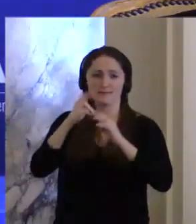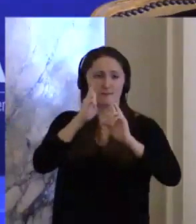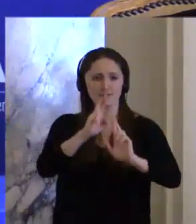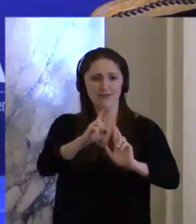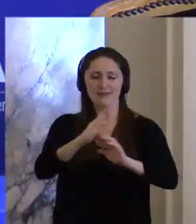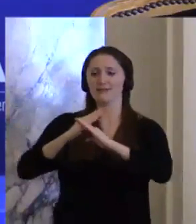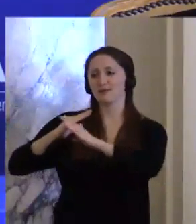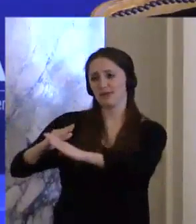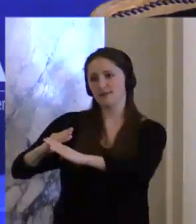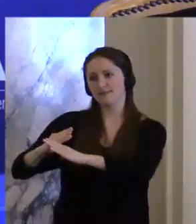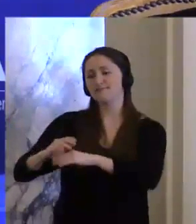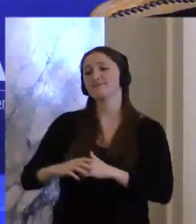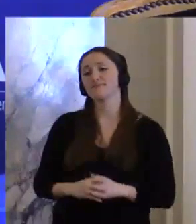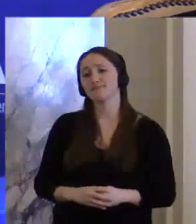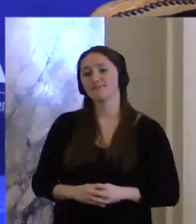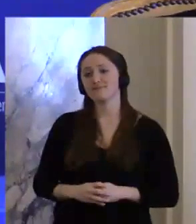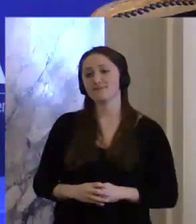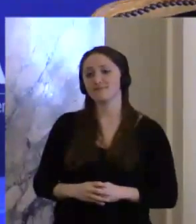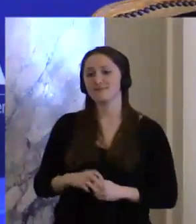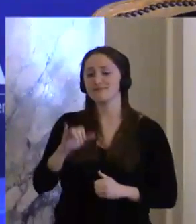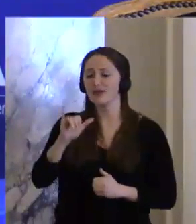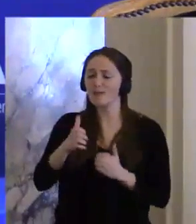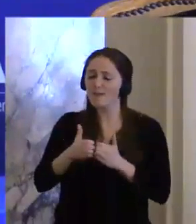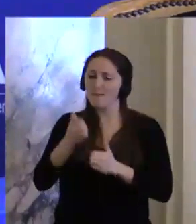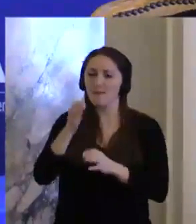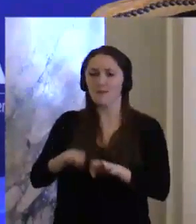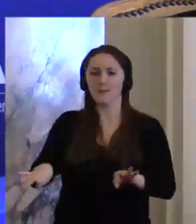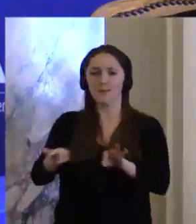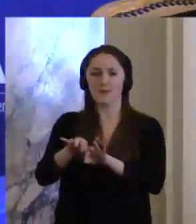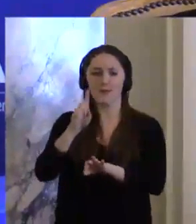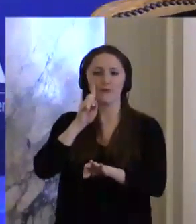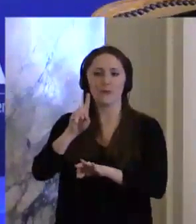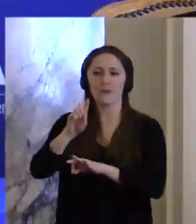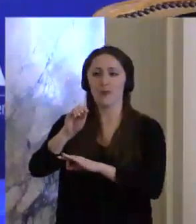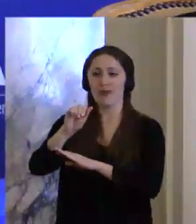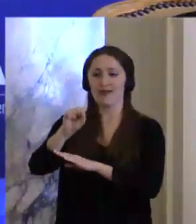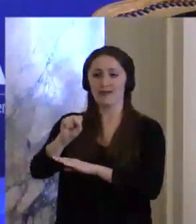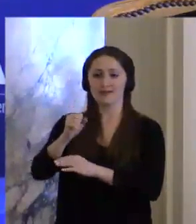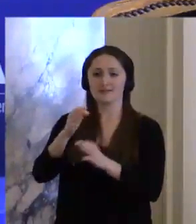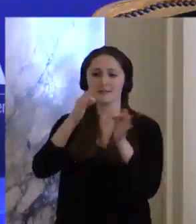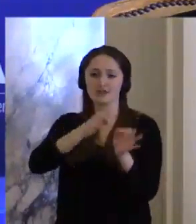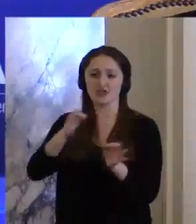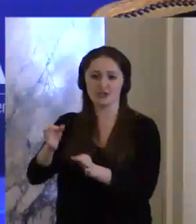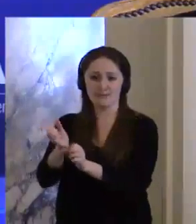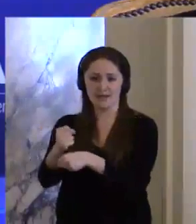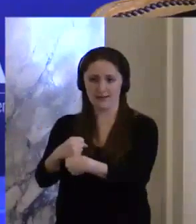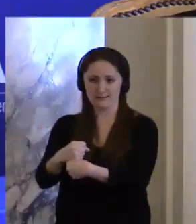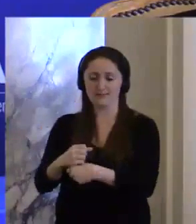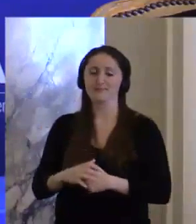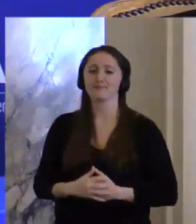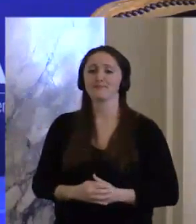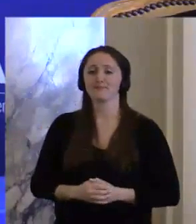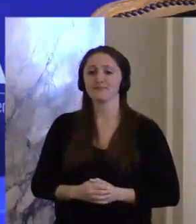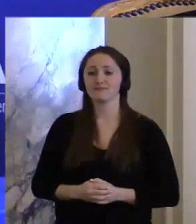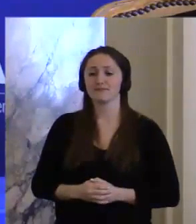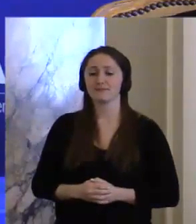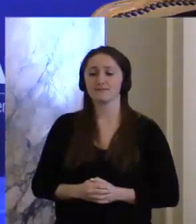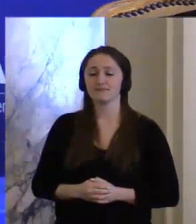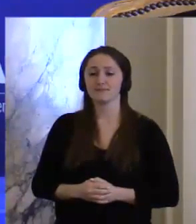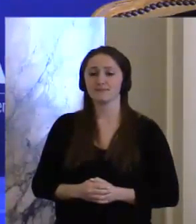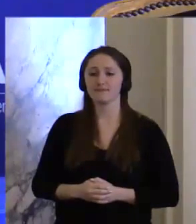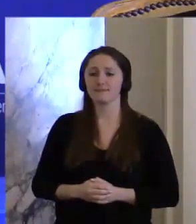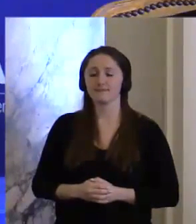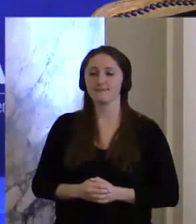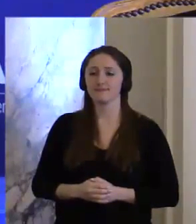things that are the staple in OAS decision making. Son el pan nuestro de cada día. So I think that the OAS